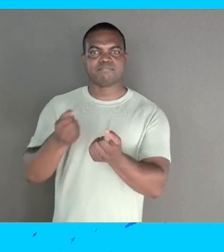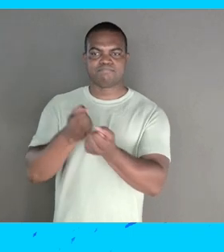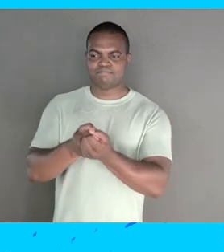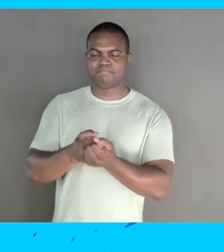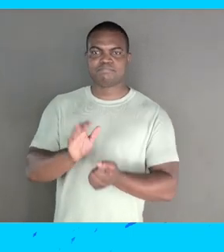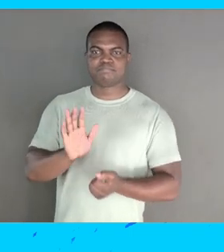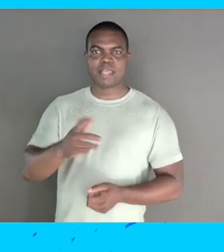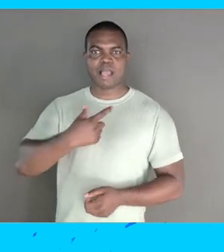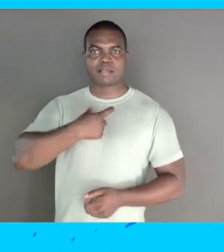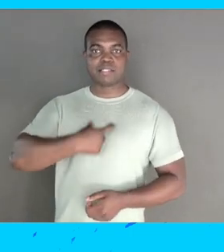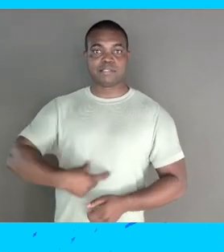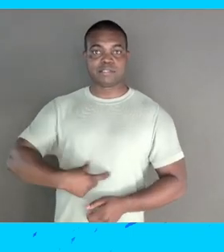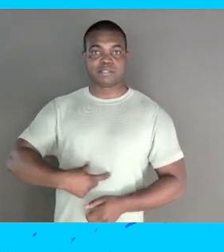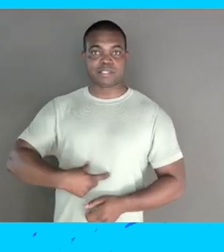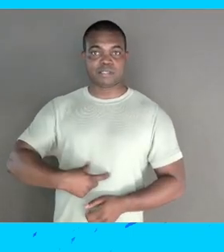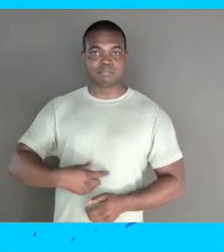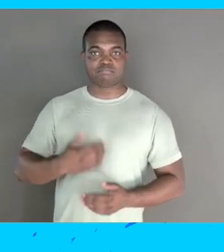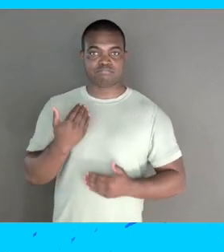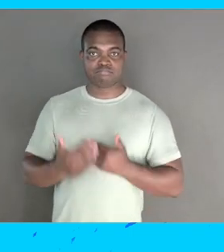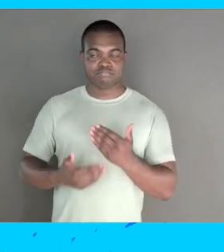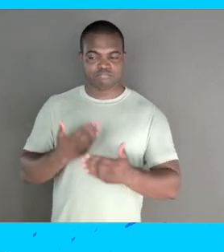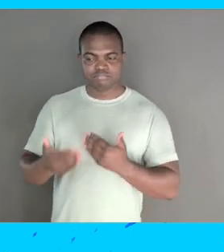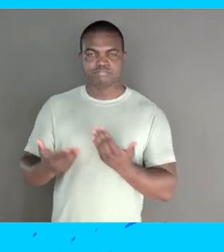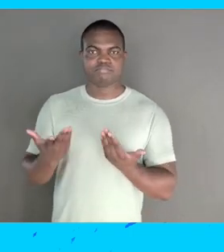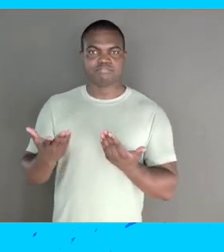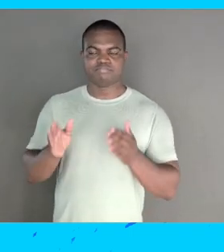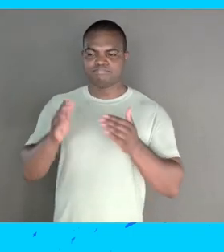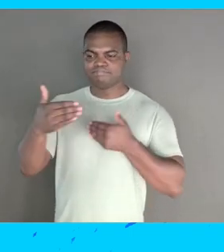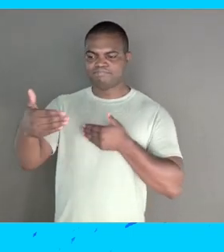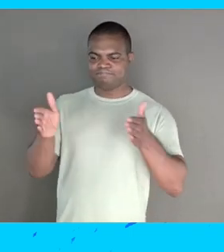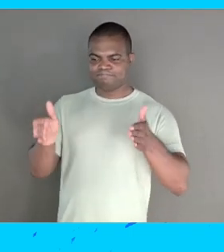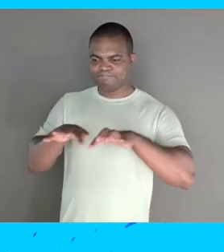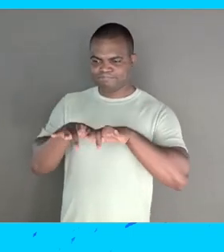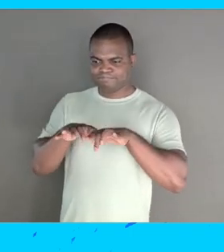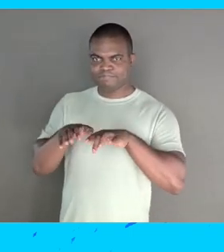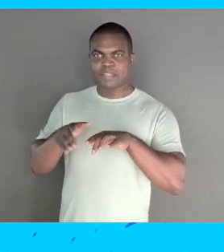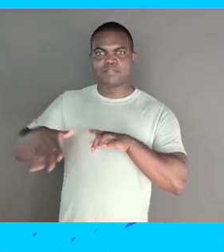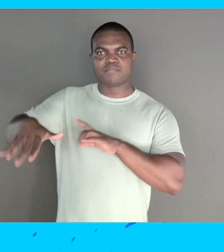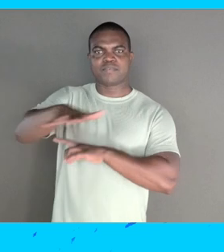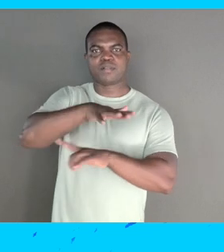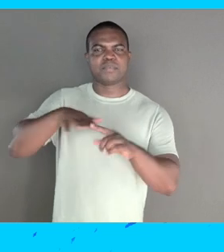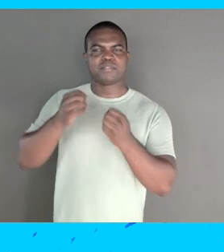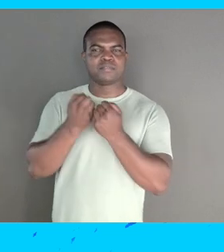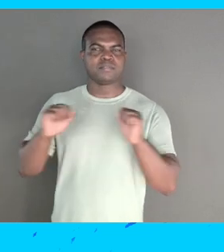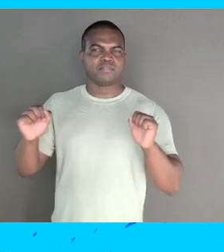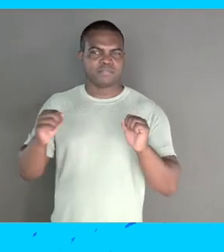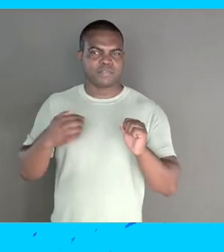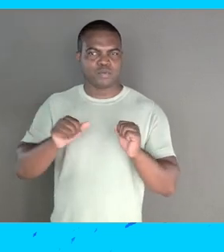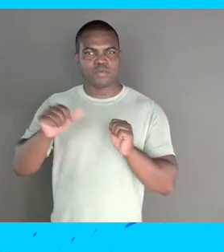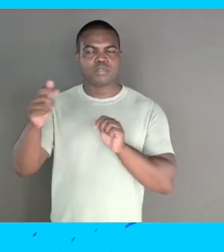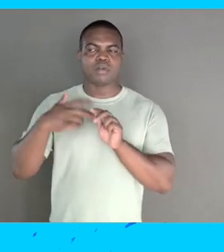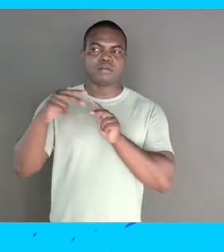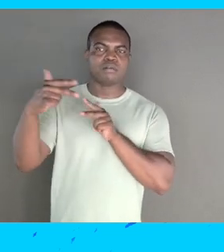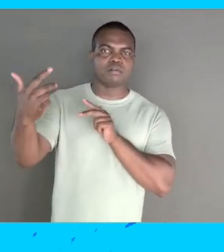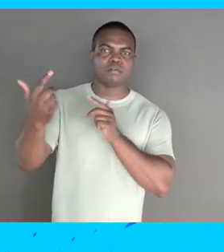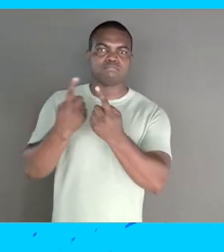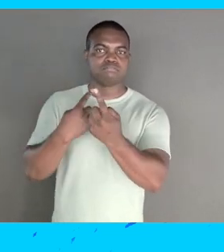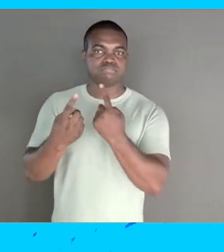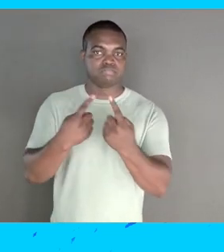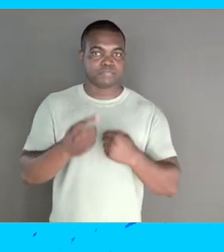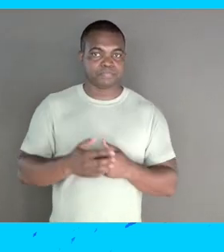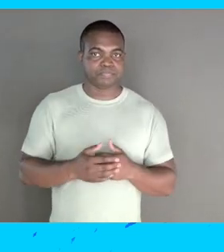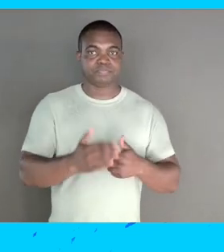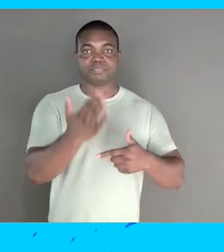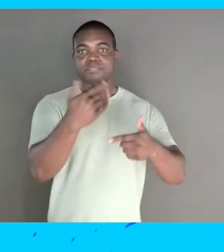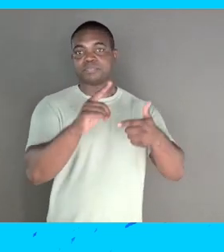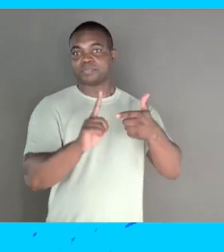environment. Another way is that they go to the internet and social media as a place to connect with